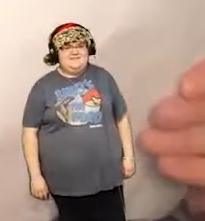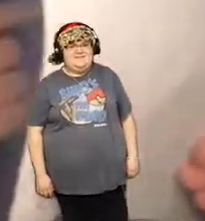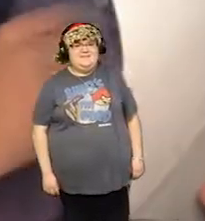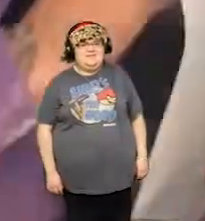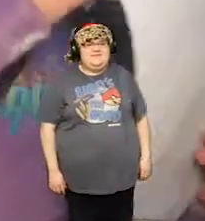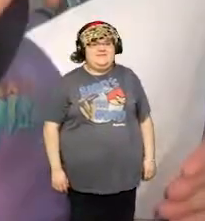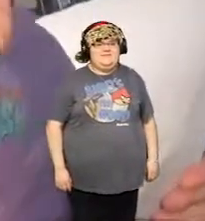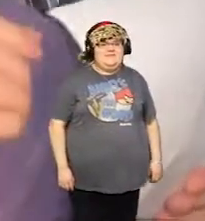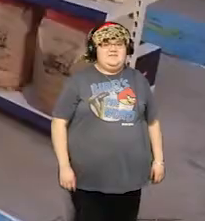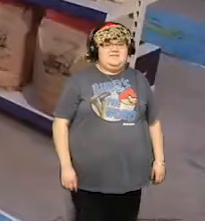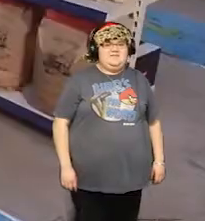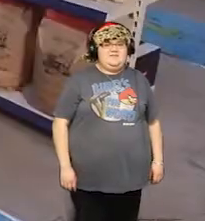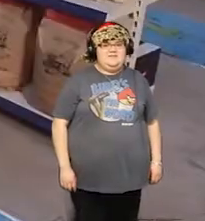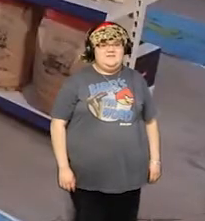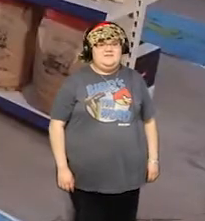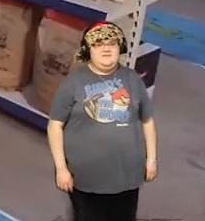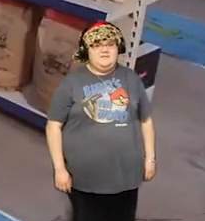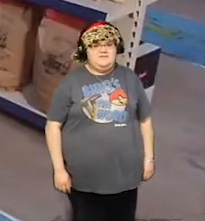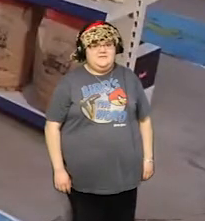One pot noodle. Potties.